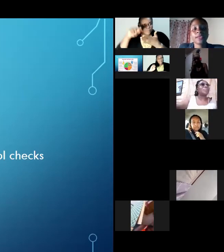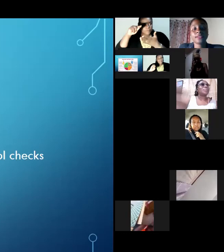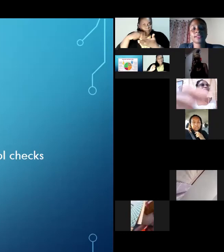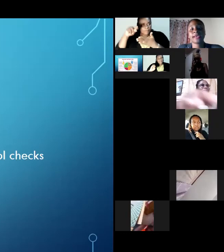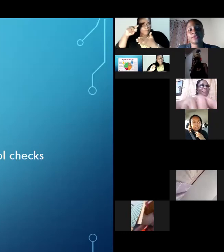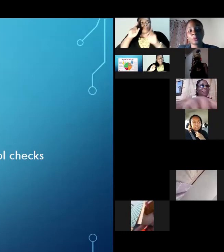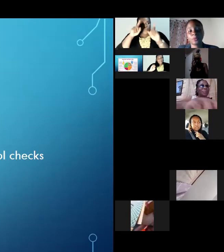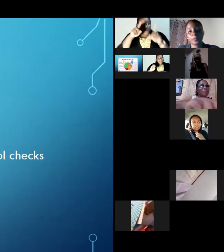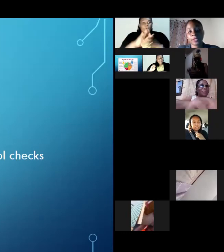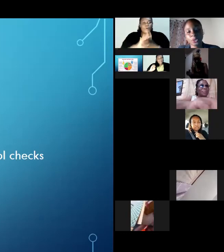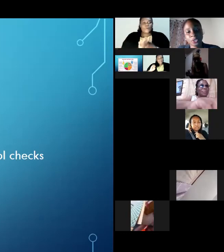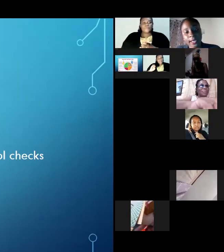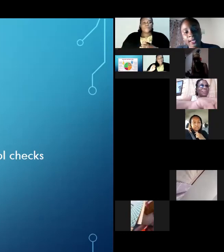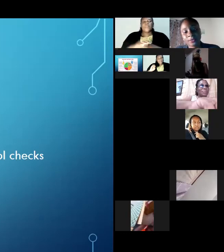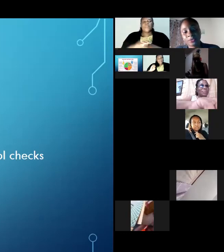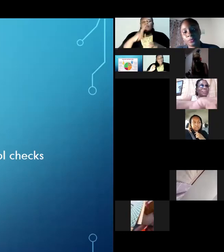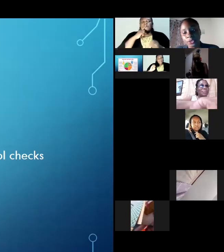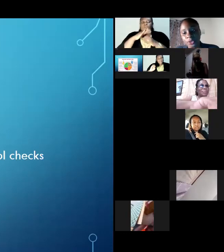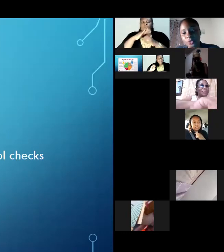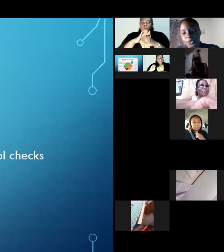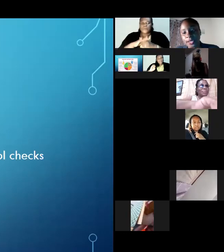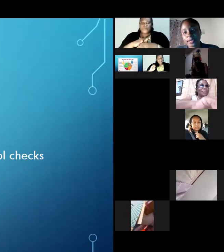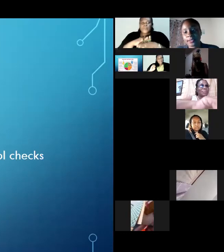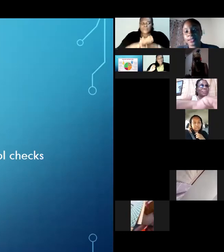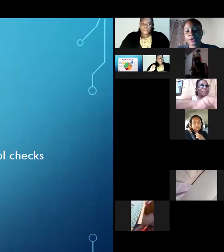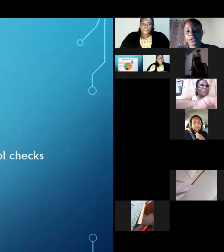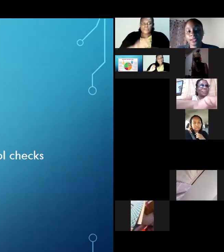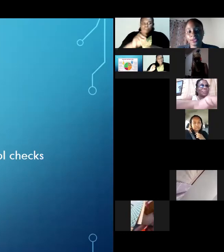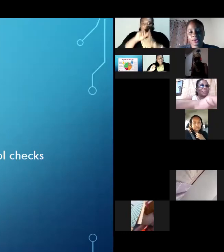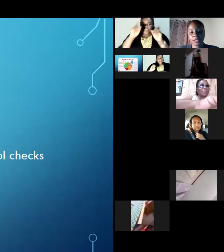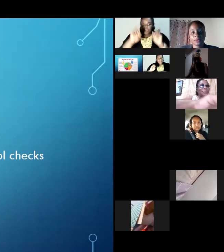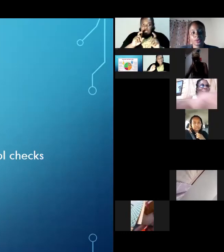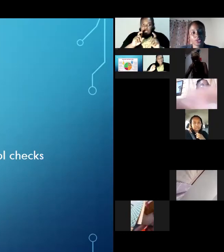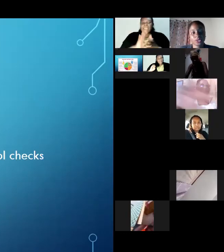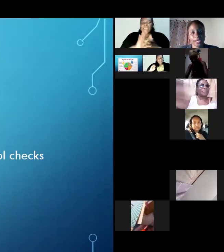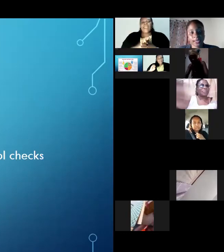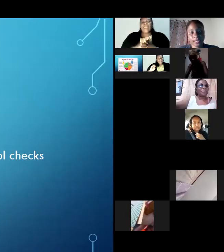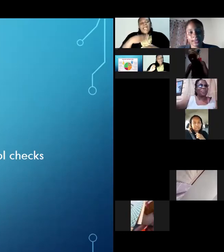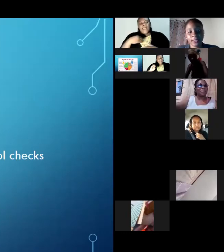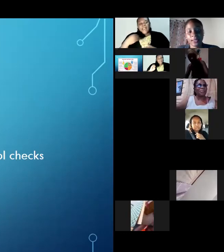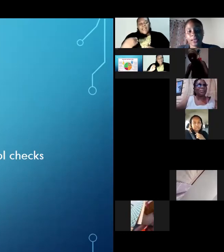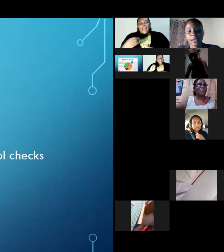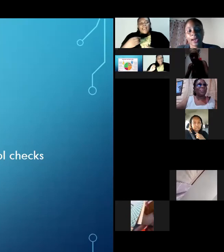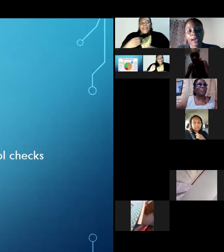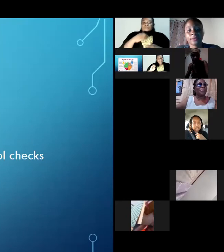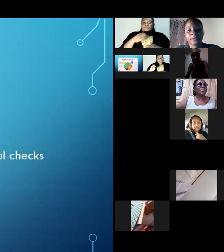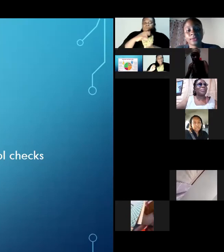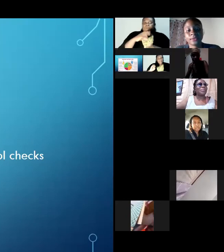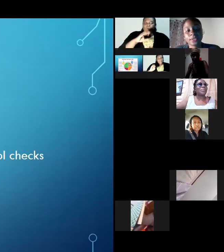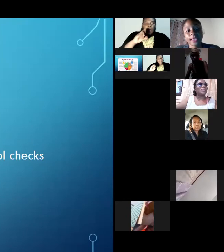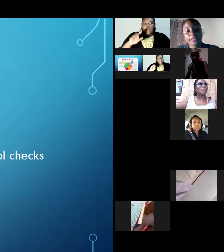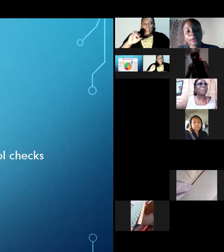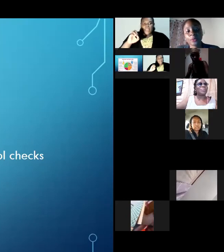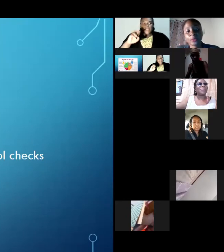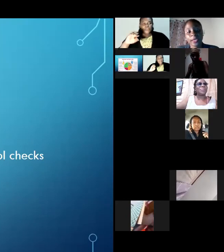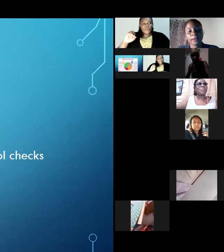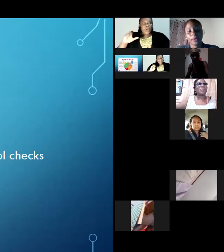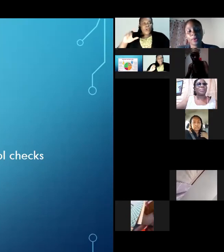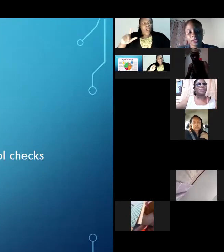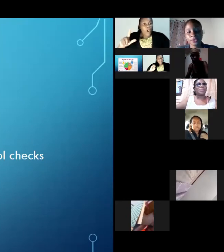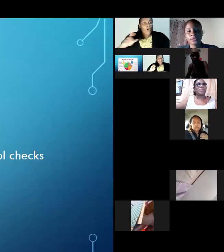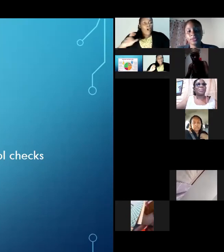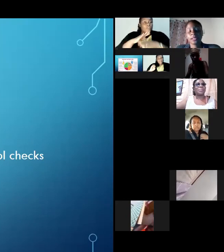things like getting their blood pressure checked, their blood sugars checked, their cholesterol levels checked, and to get their weight